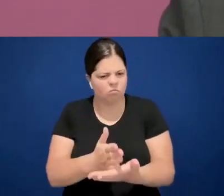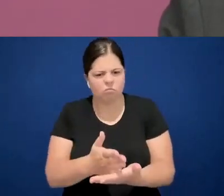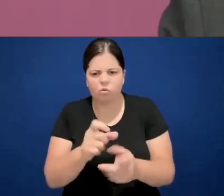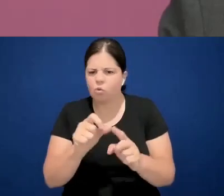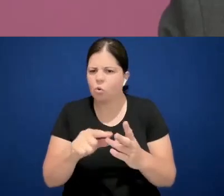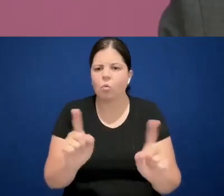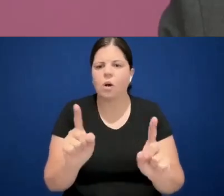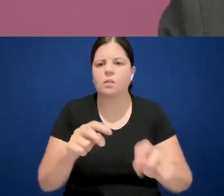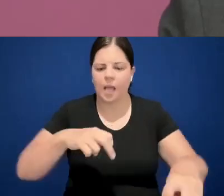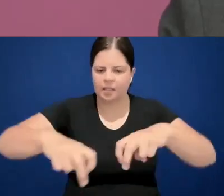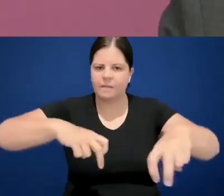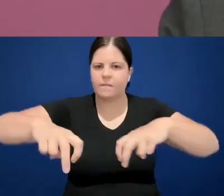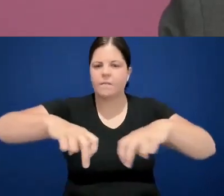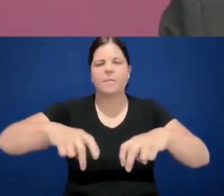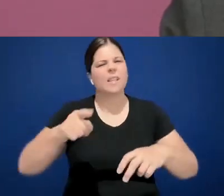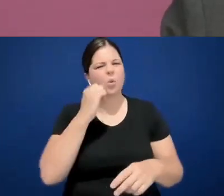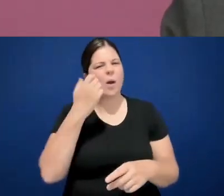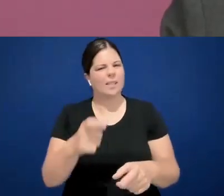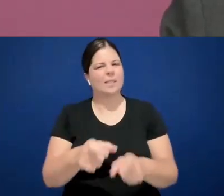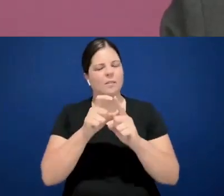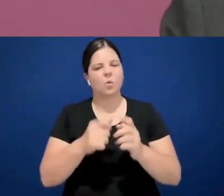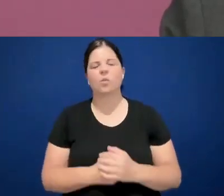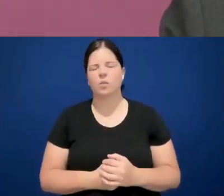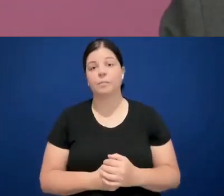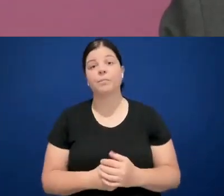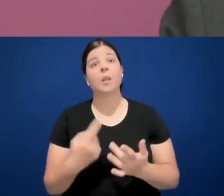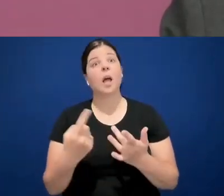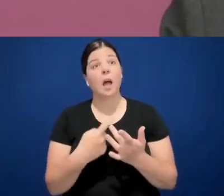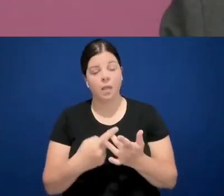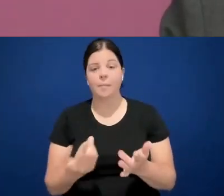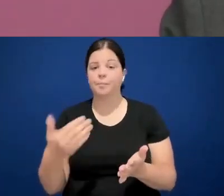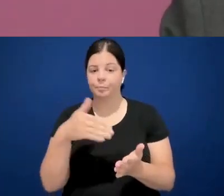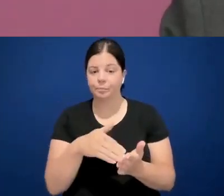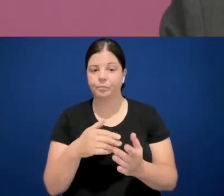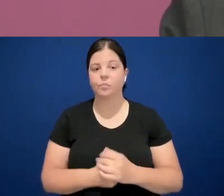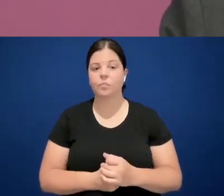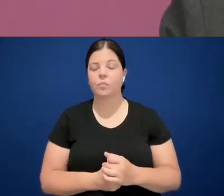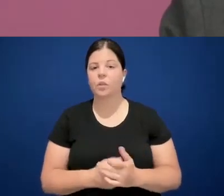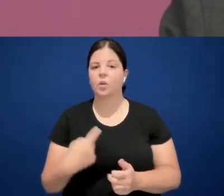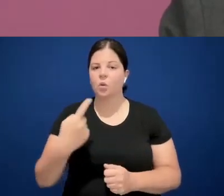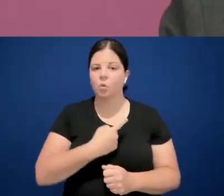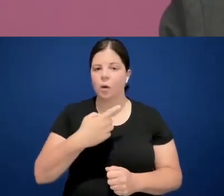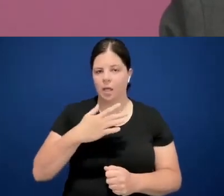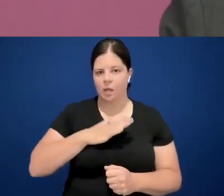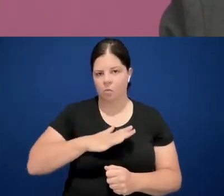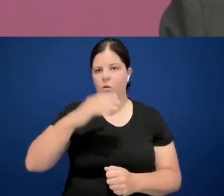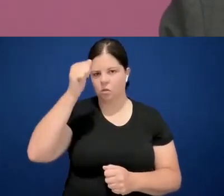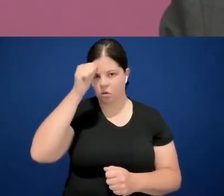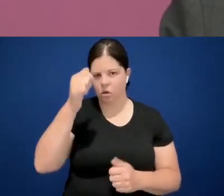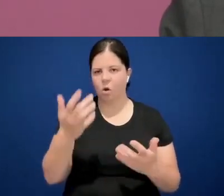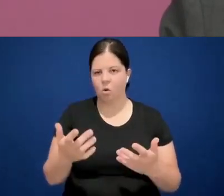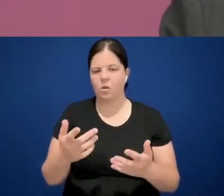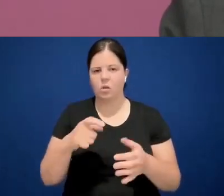it's always a difficult one. And the other thing that we are interested in currently is